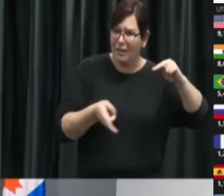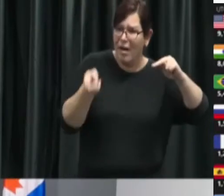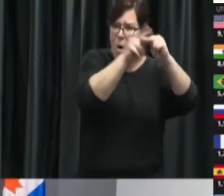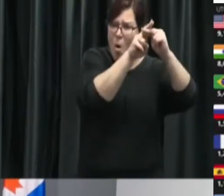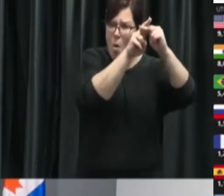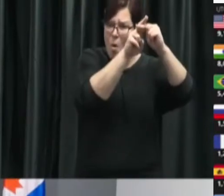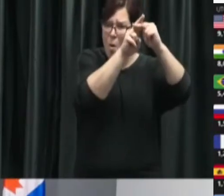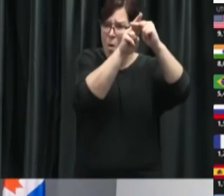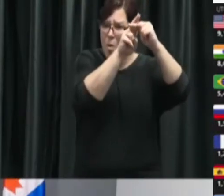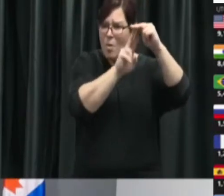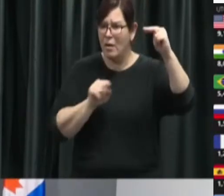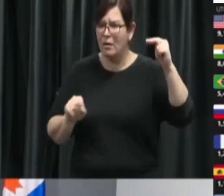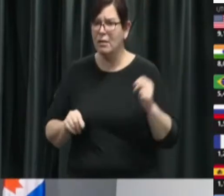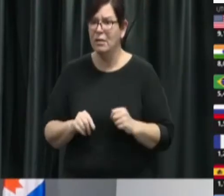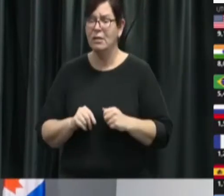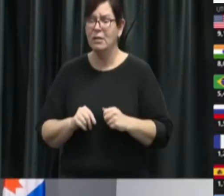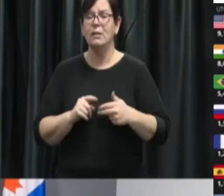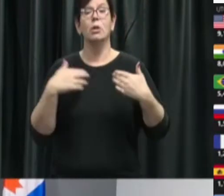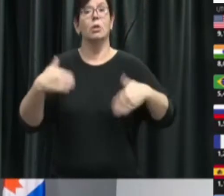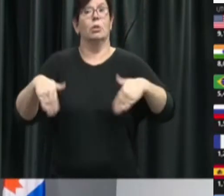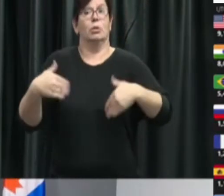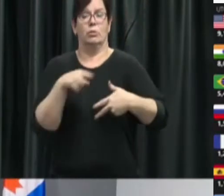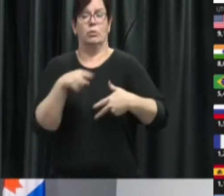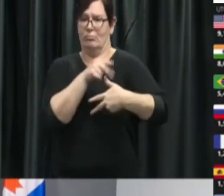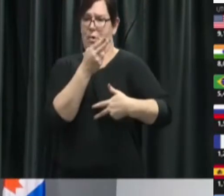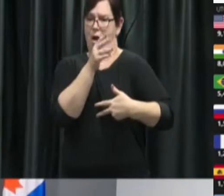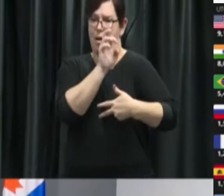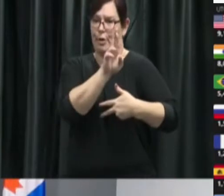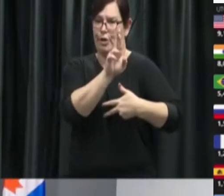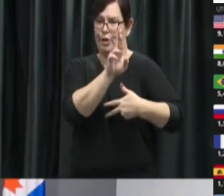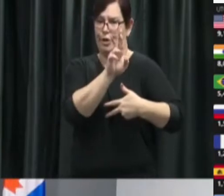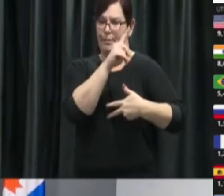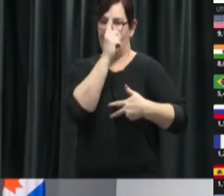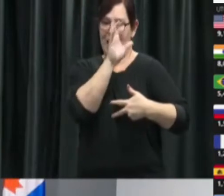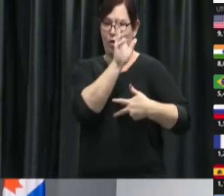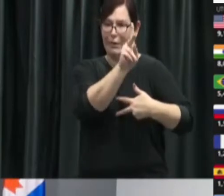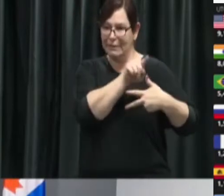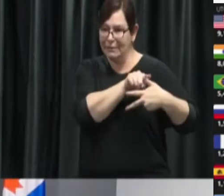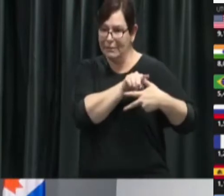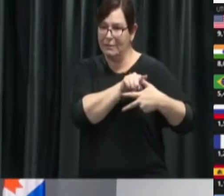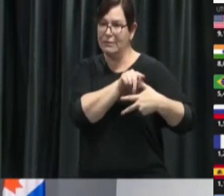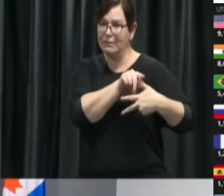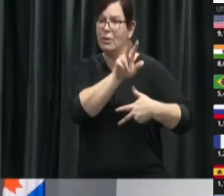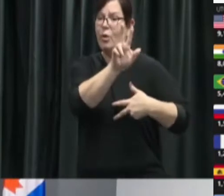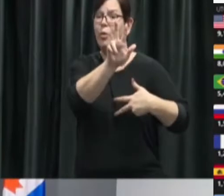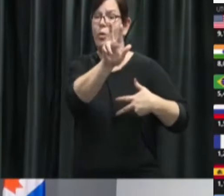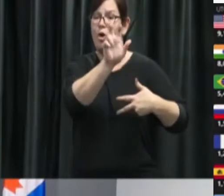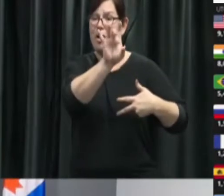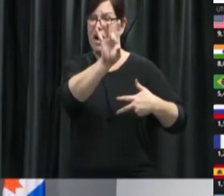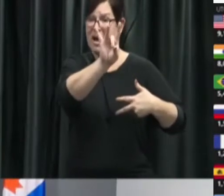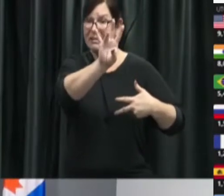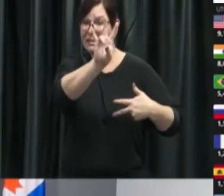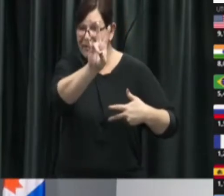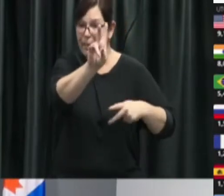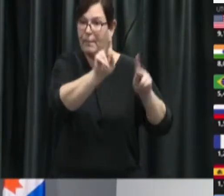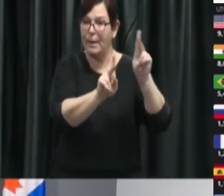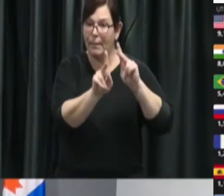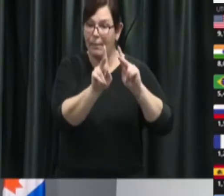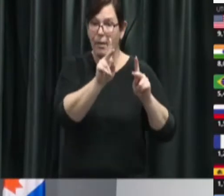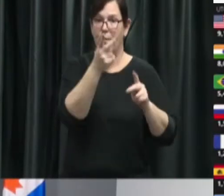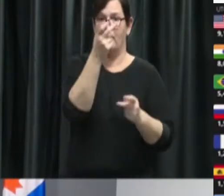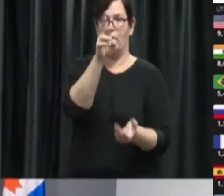Specifically, in Humber River Black Creek, it was 387.8 per 100,000. In Etobicoke